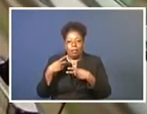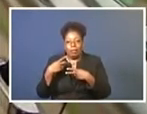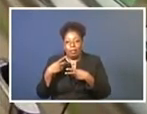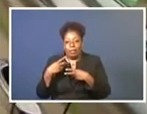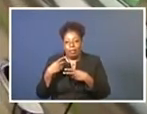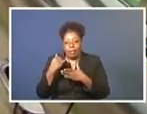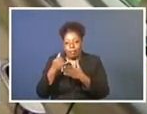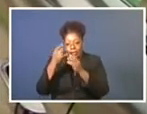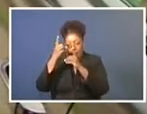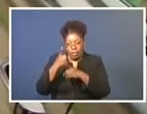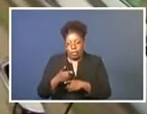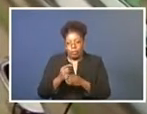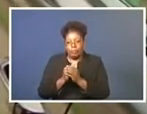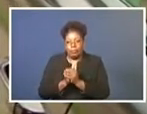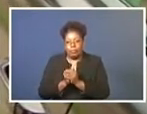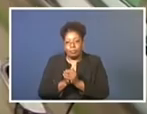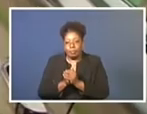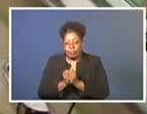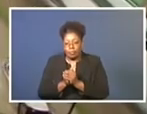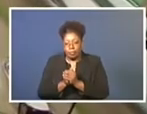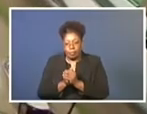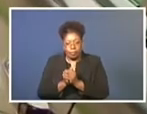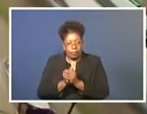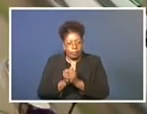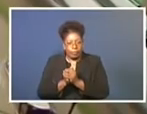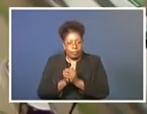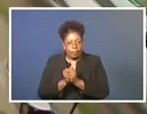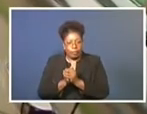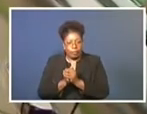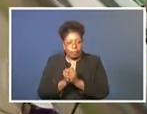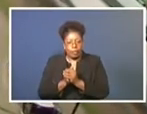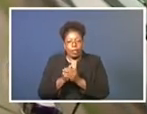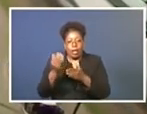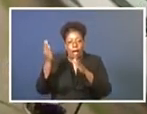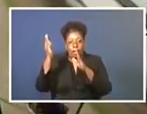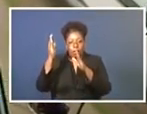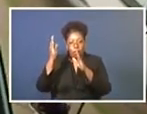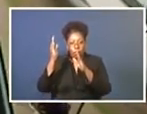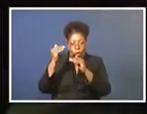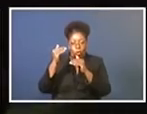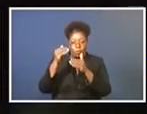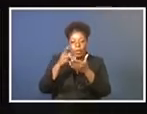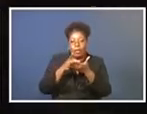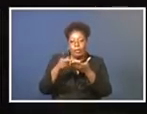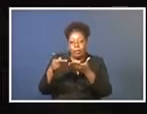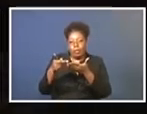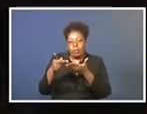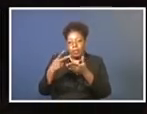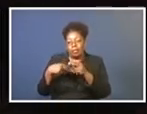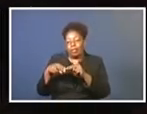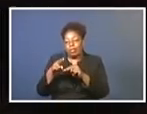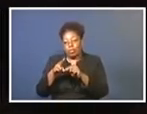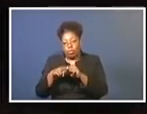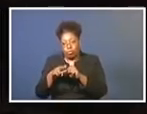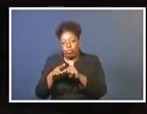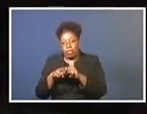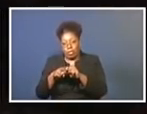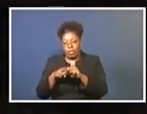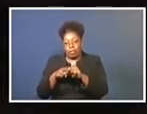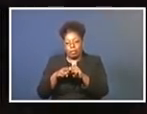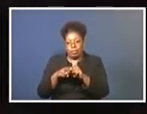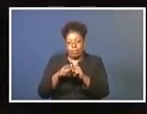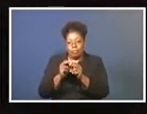hope everything would, at least our pay and stuff would go up as well, so we could afford and other people who are not so